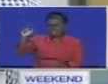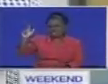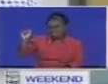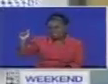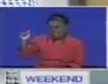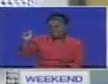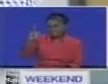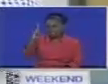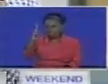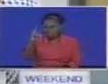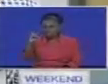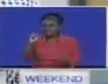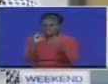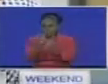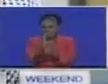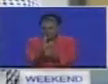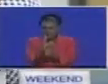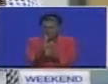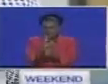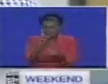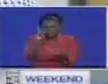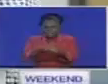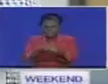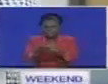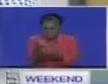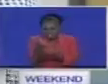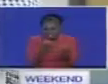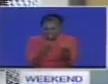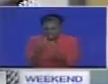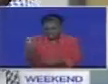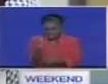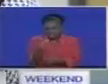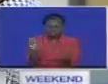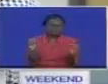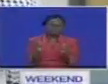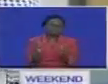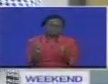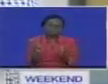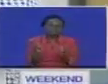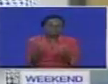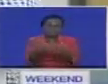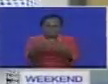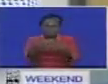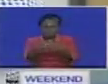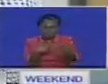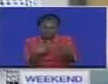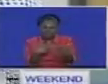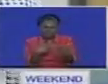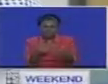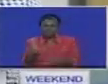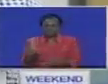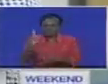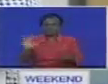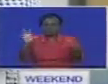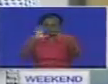Nairobi. I think at that time we could not attract the kind of media coverage that the big parties attract before Uhuru Kenyatta